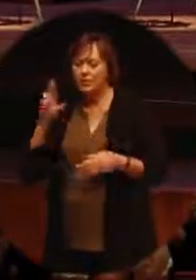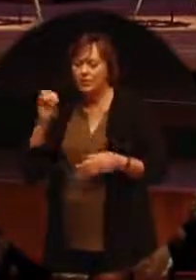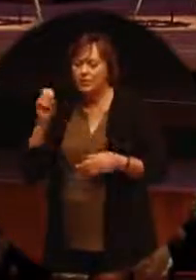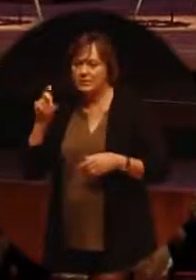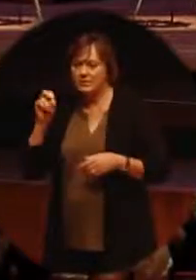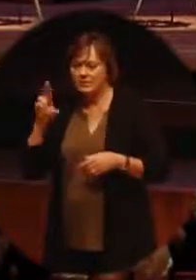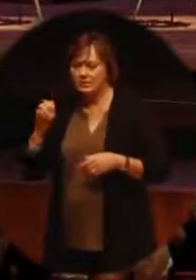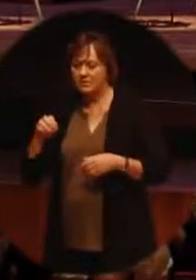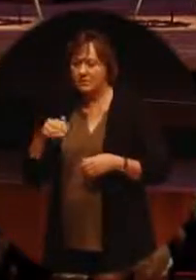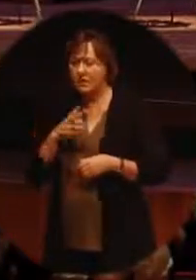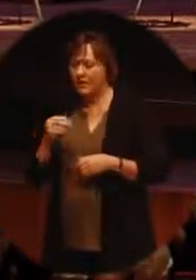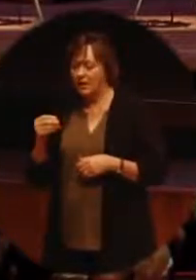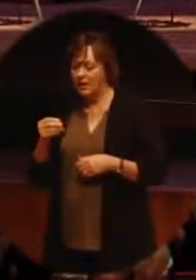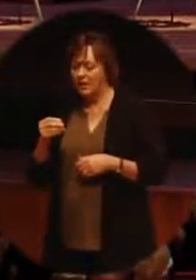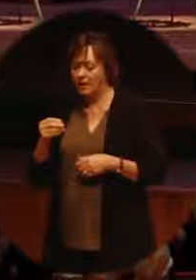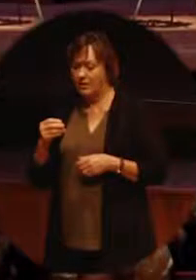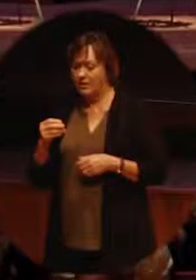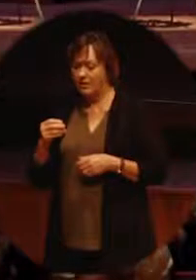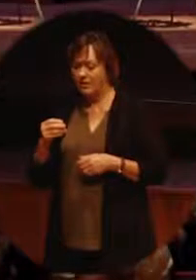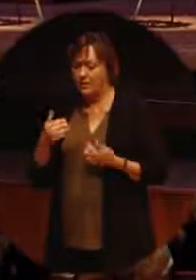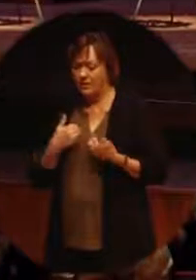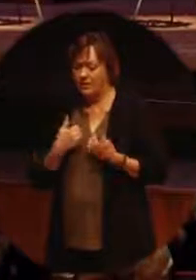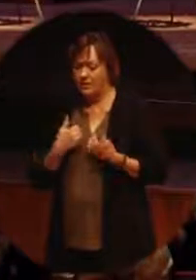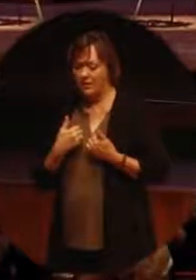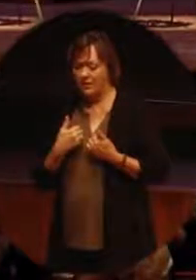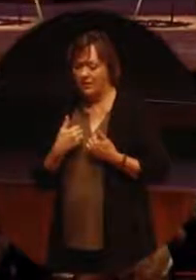the reserve. Even had a